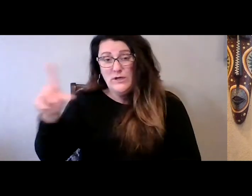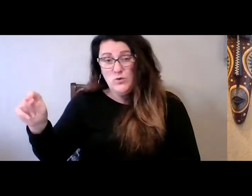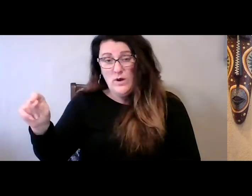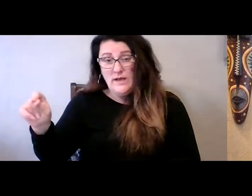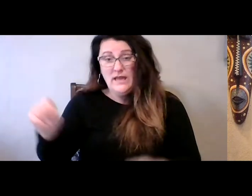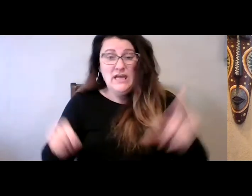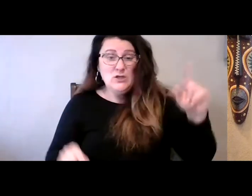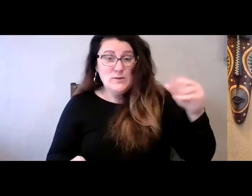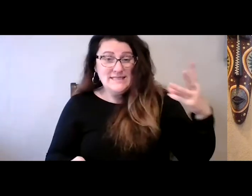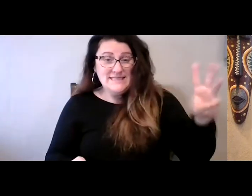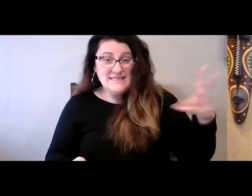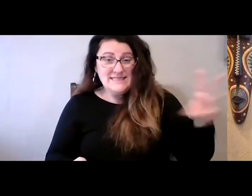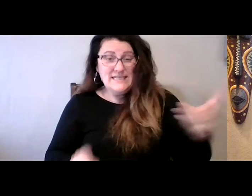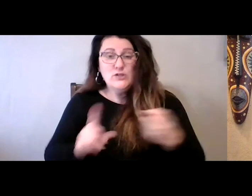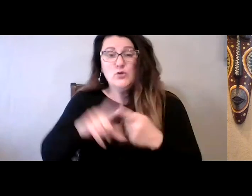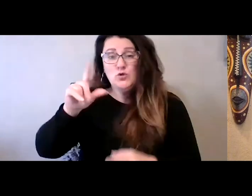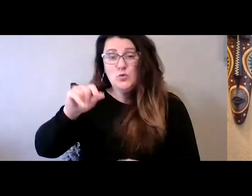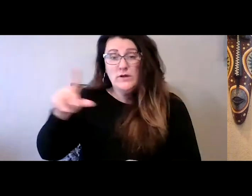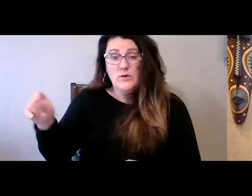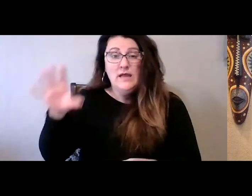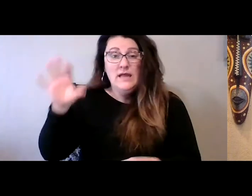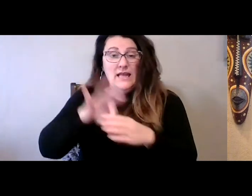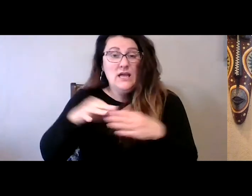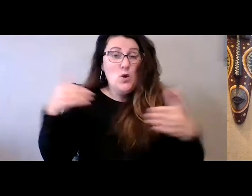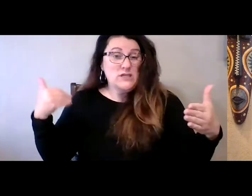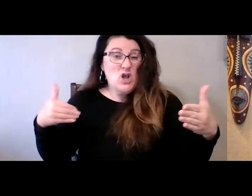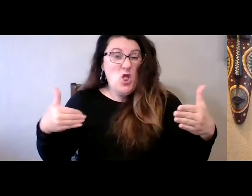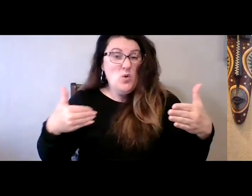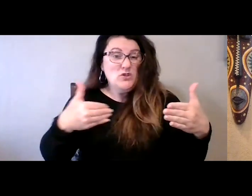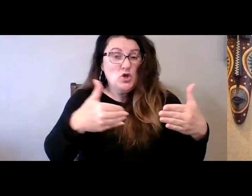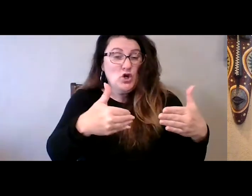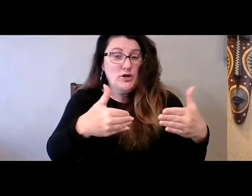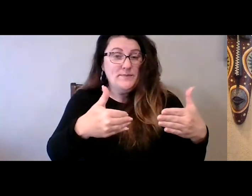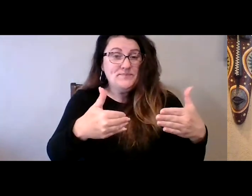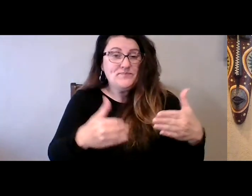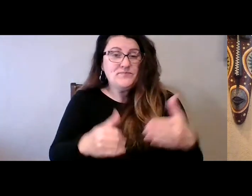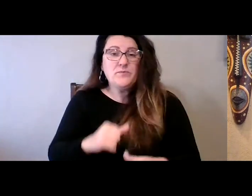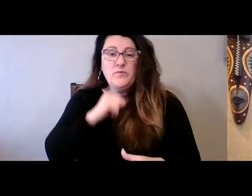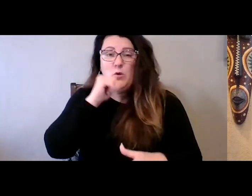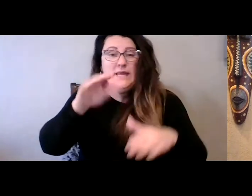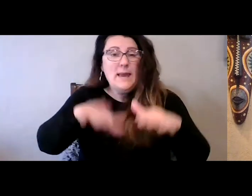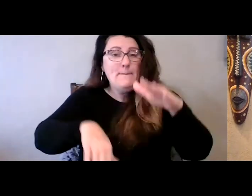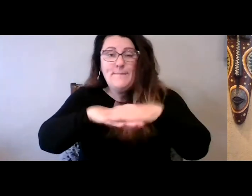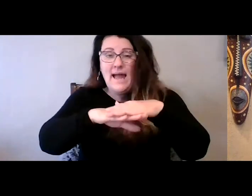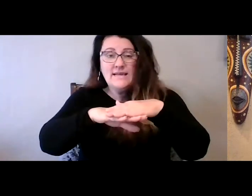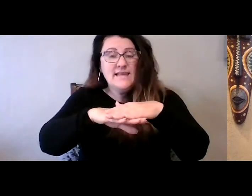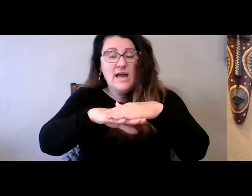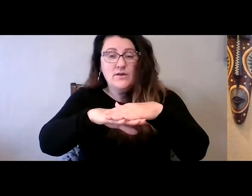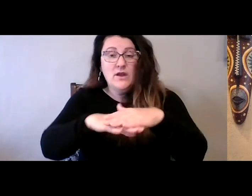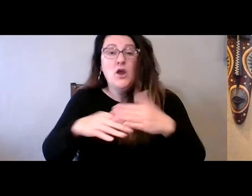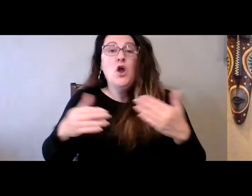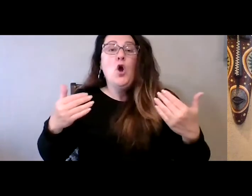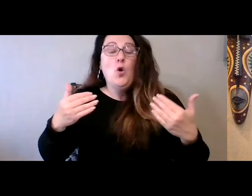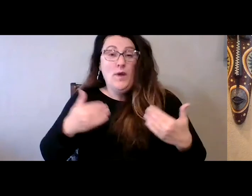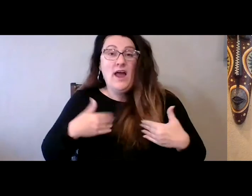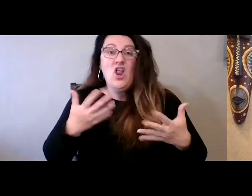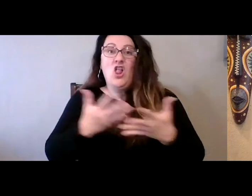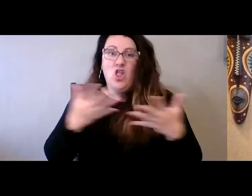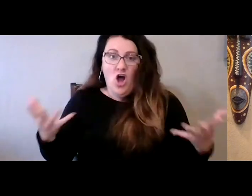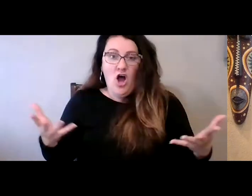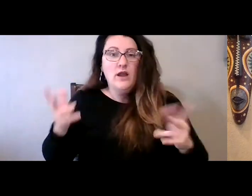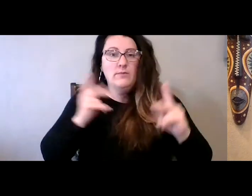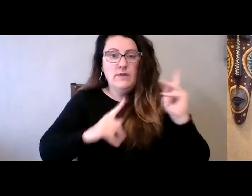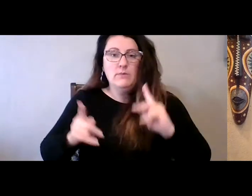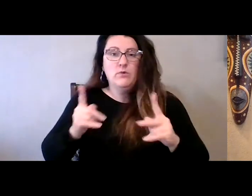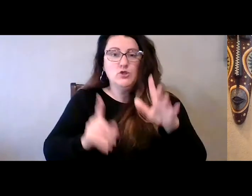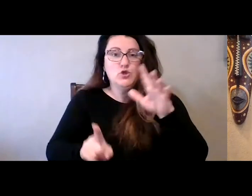in some ways, right, this election was much closer than it had to be because we didn't max out. Although we had record turnout in many of these